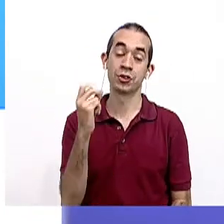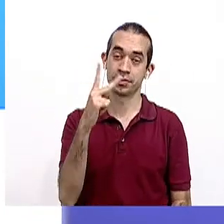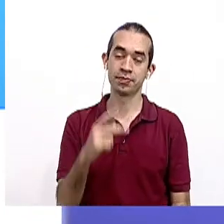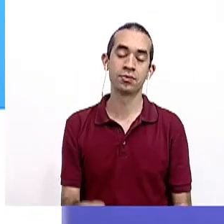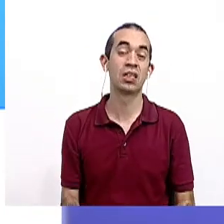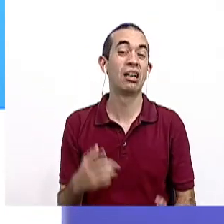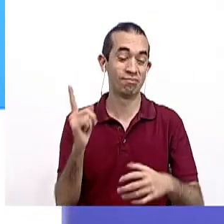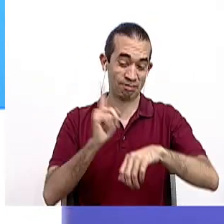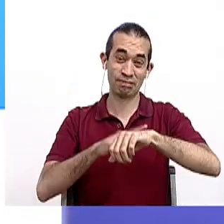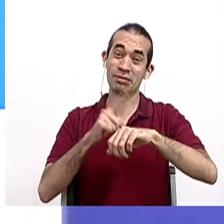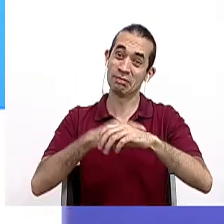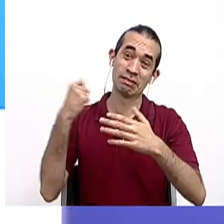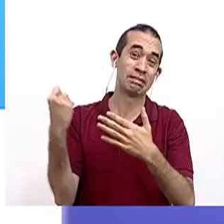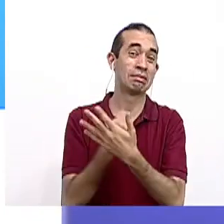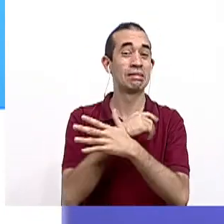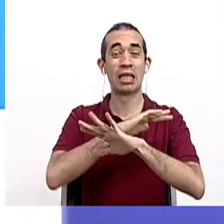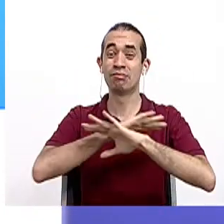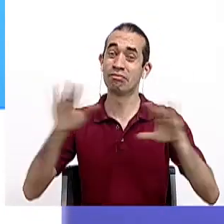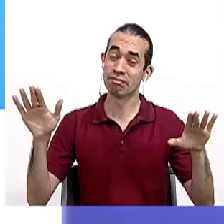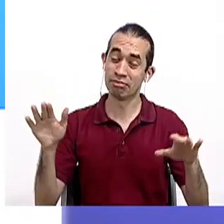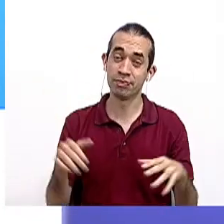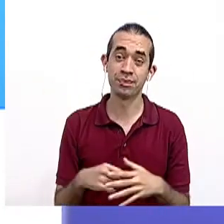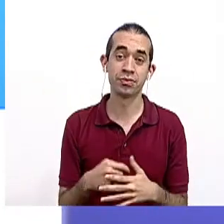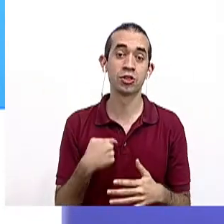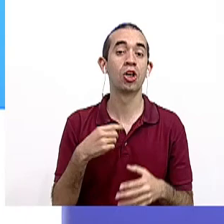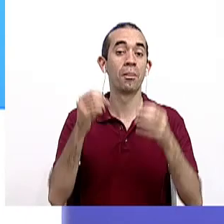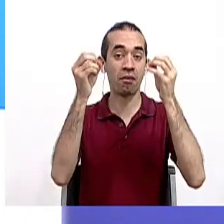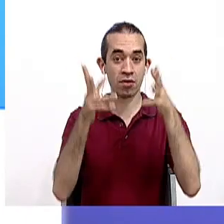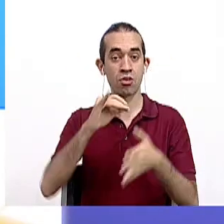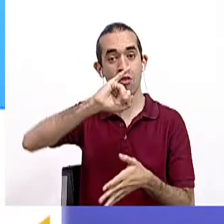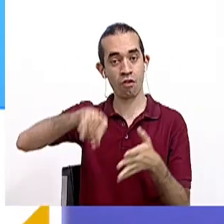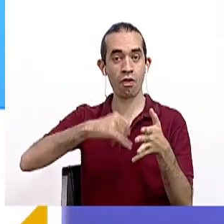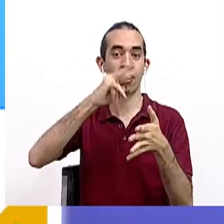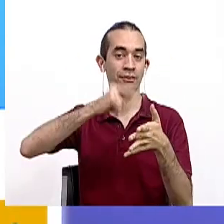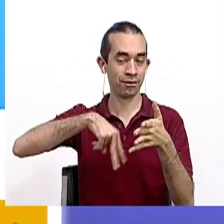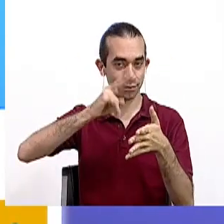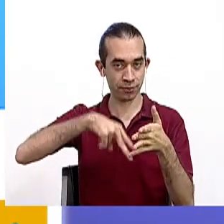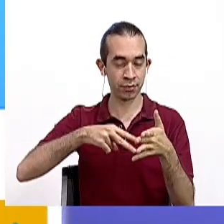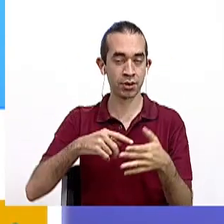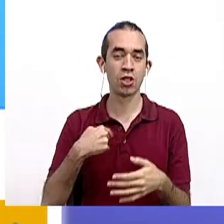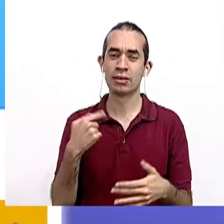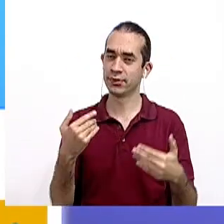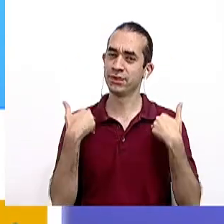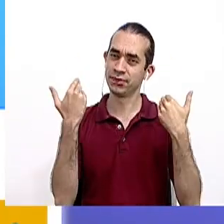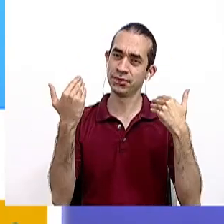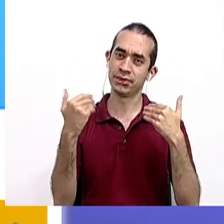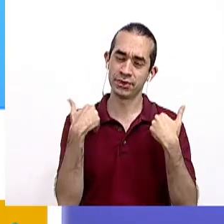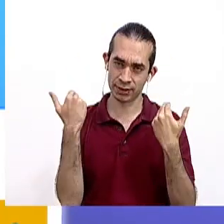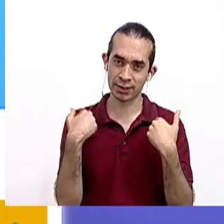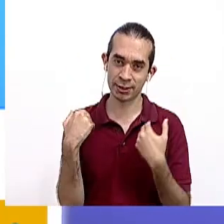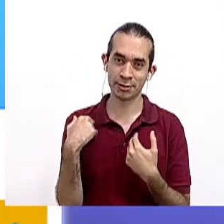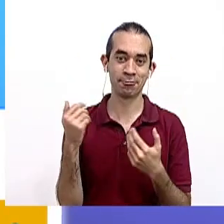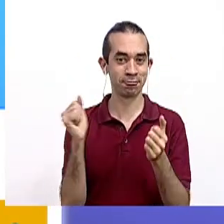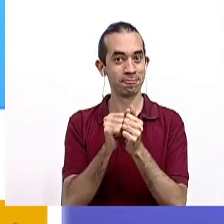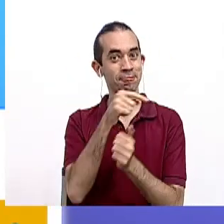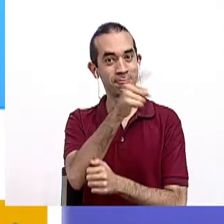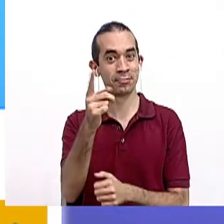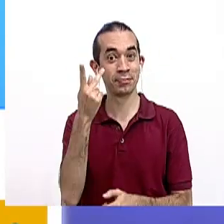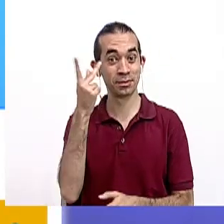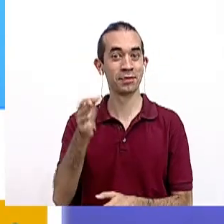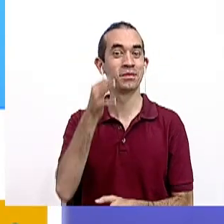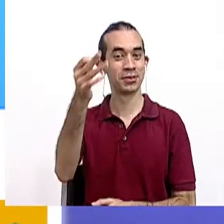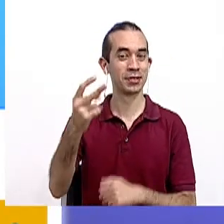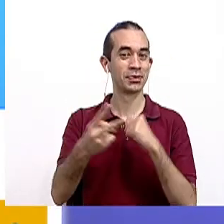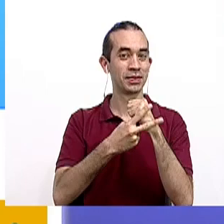our time is over for today. I am teacher Jonnathan Elizondo. I'm so happy to be here with you. See you next